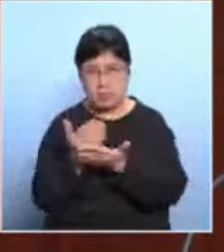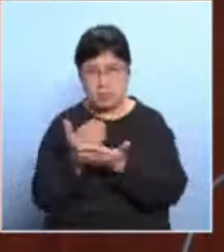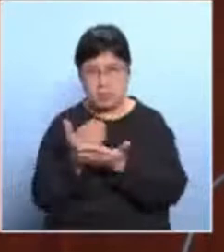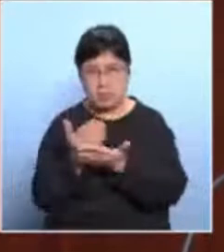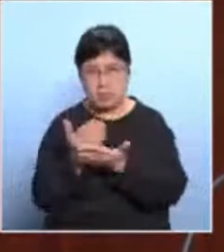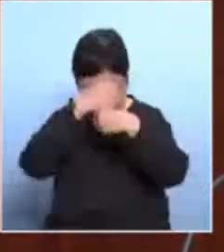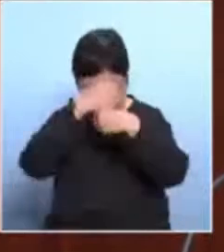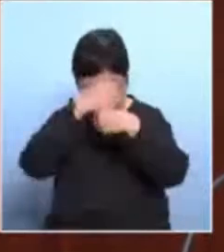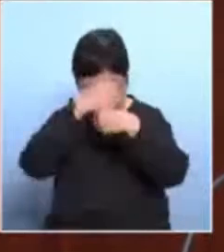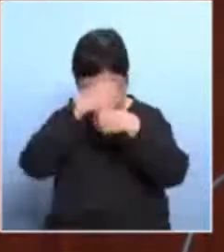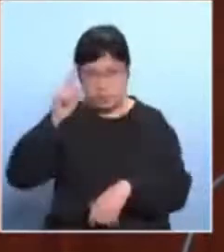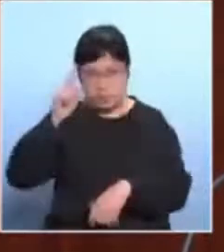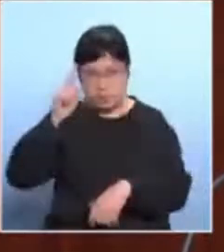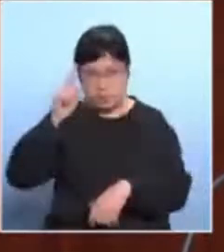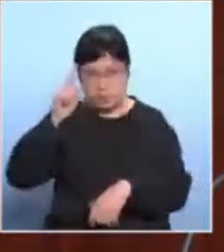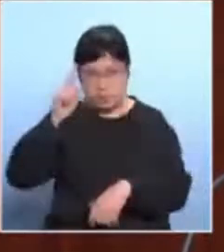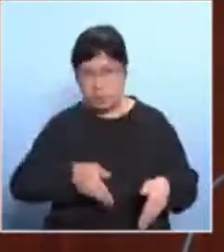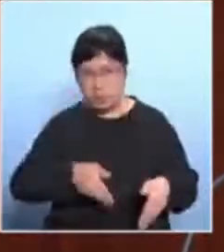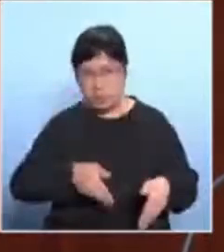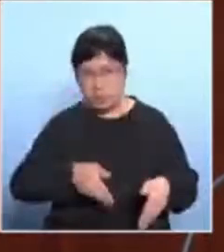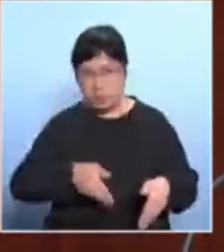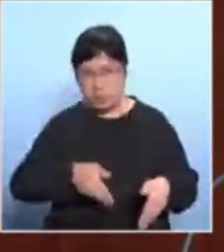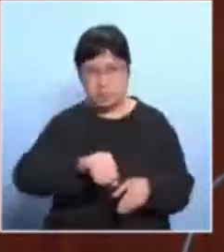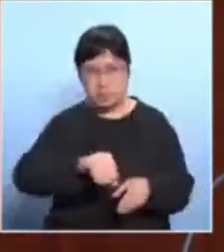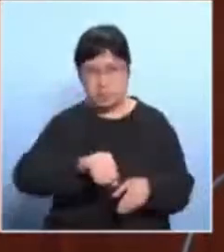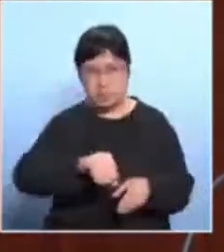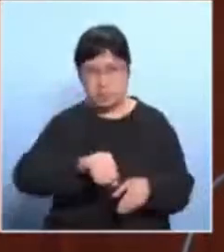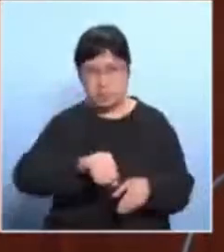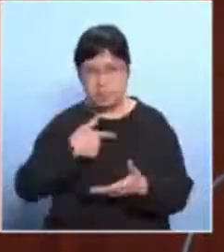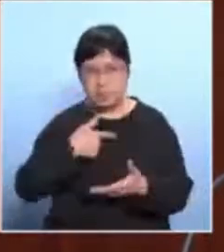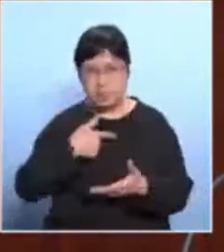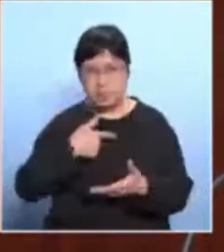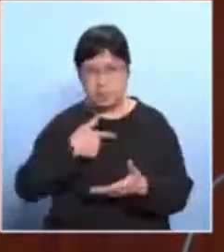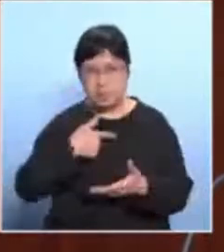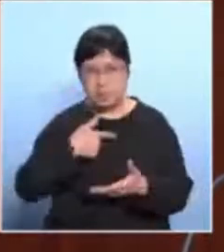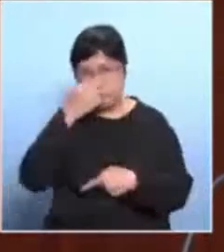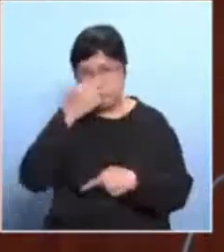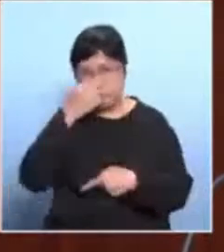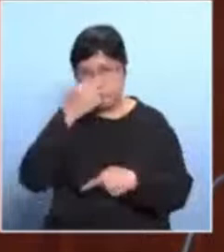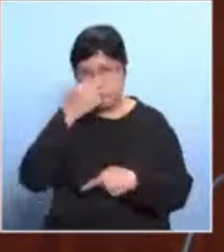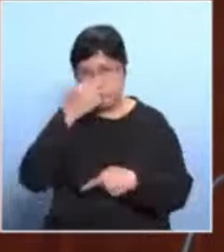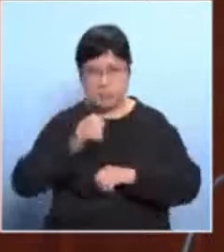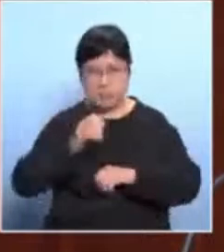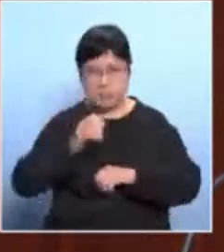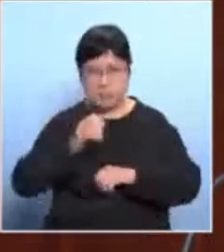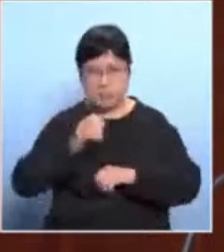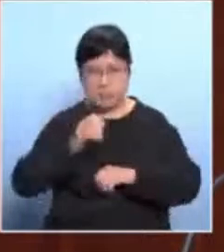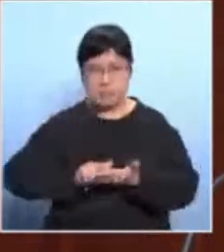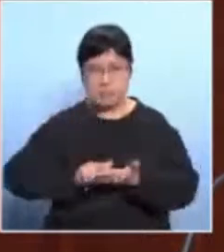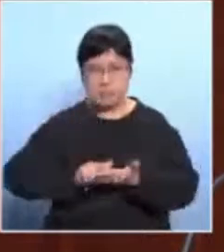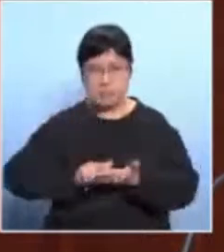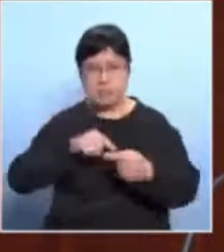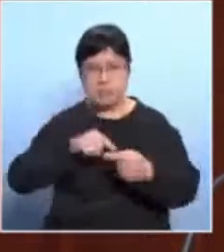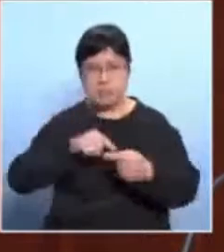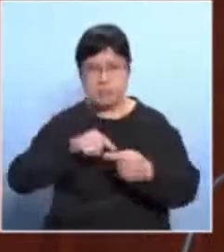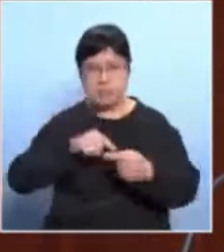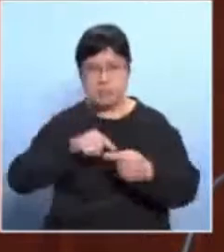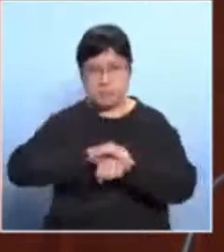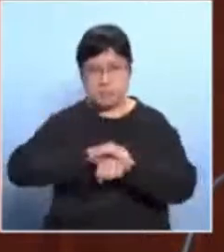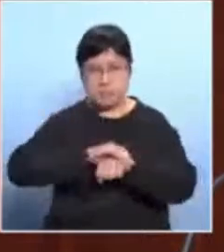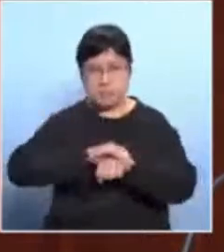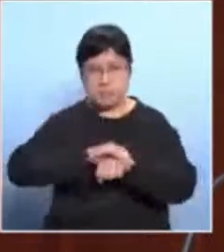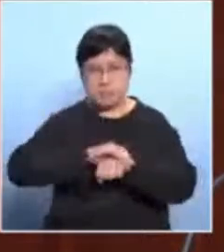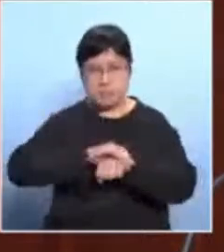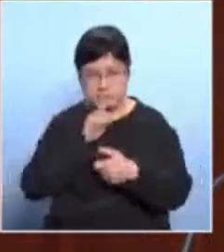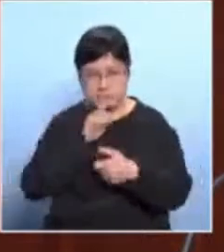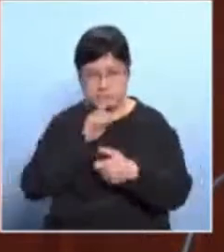will establish the Greater Bay Area International Clinical Trial Institute in the Hetao, Shenzhen, Hong Kong Science and Technology Innovation Cooperation Zone